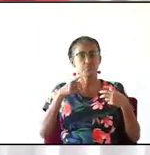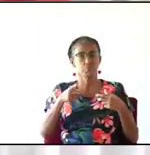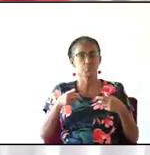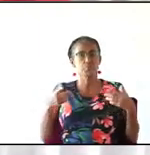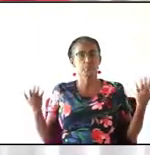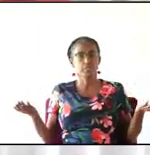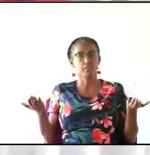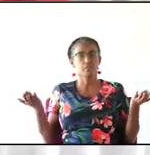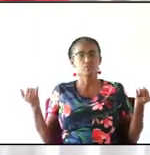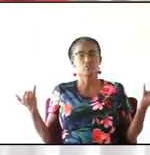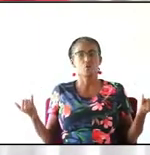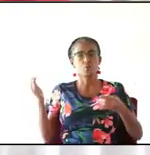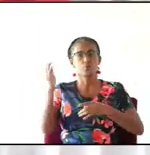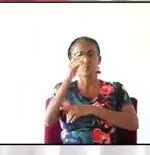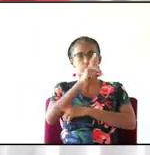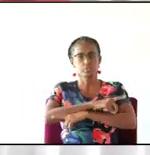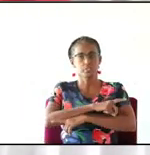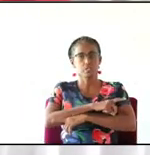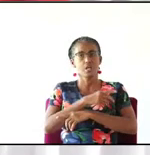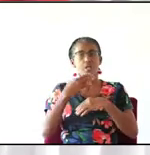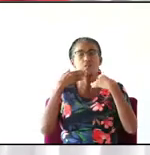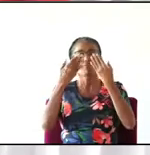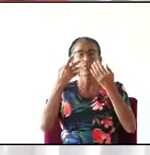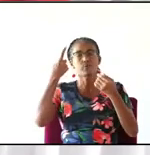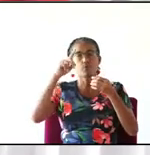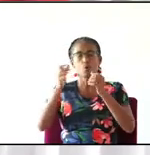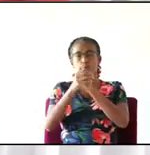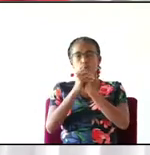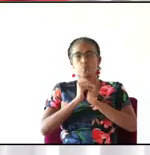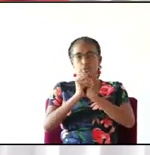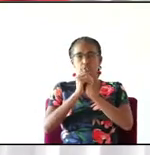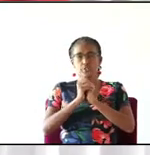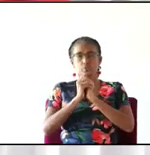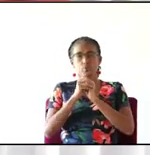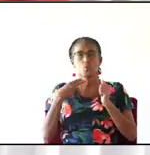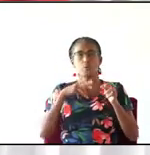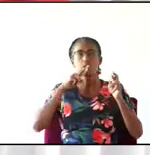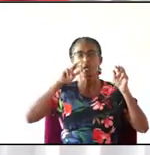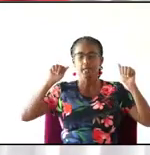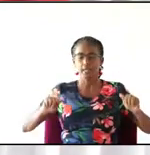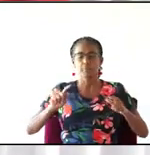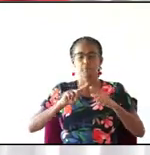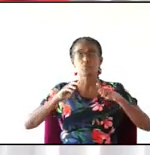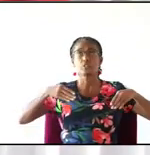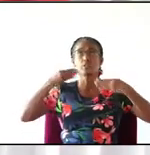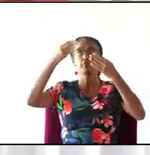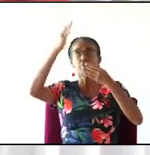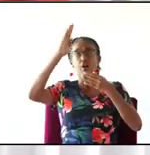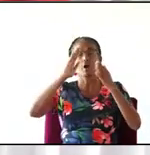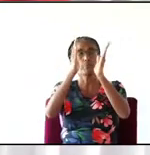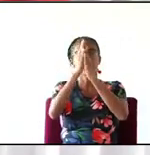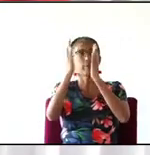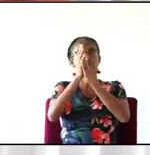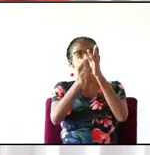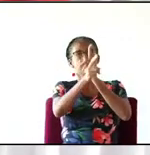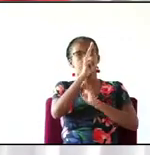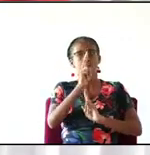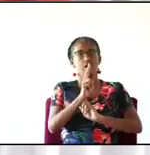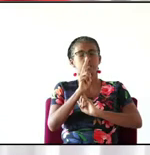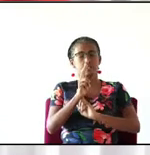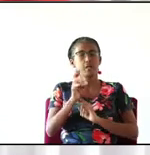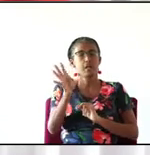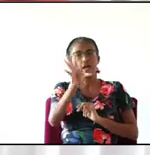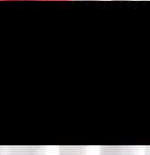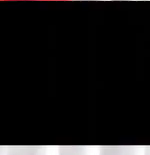so thankful for the worship that we are able to give God our praise and honor. To get us started, thank the young people for